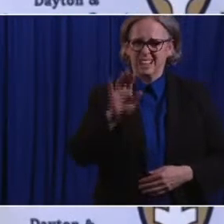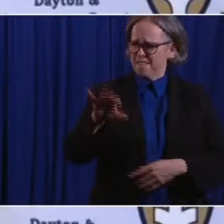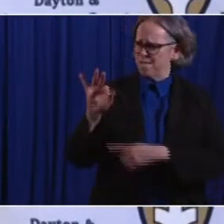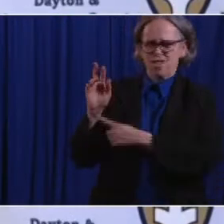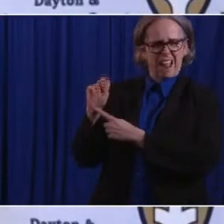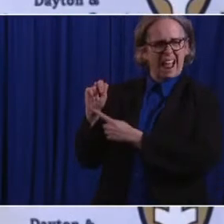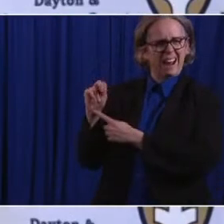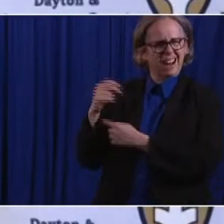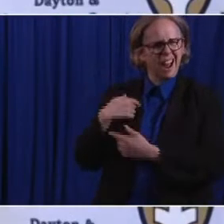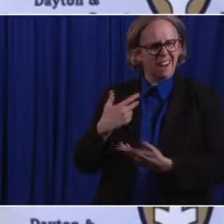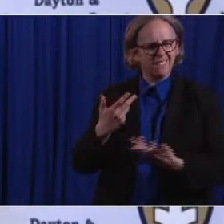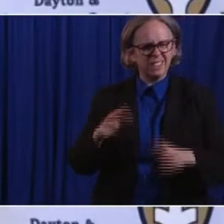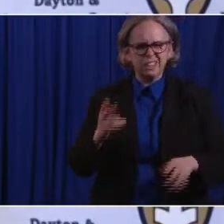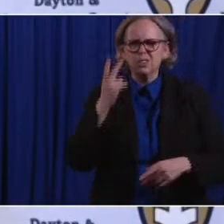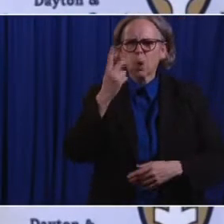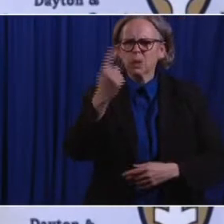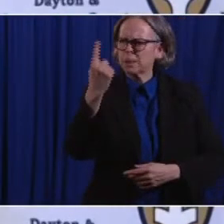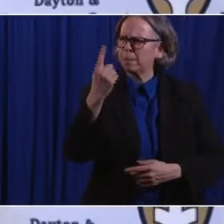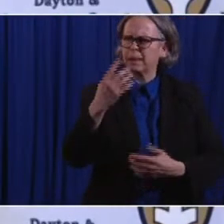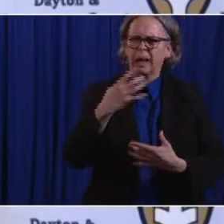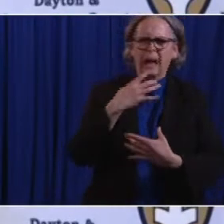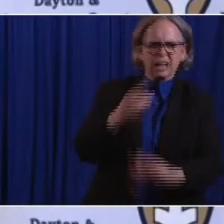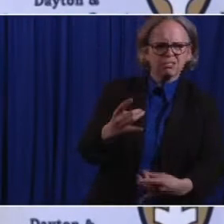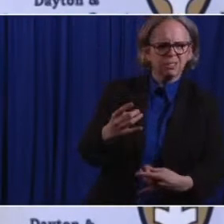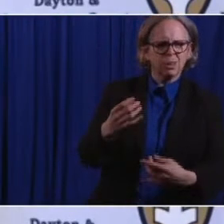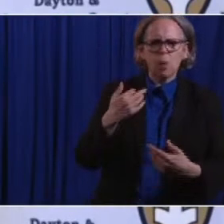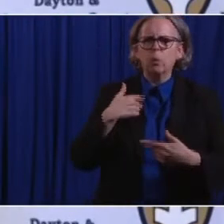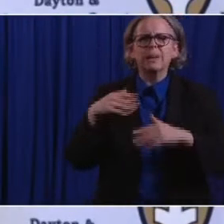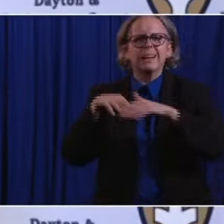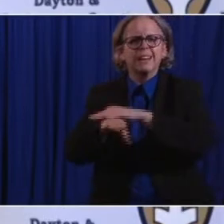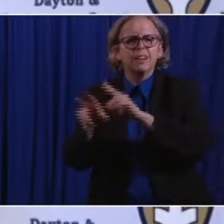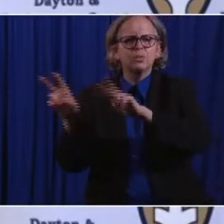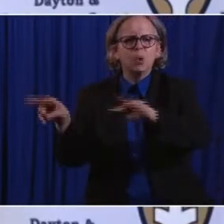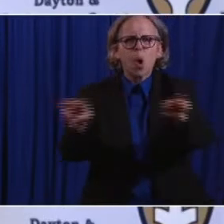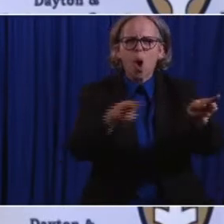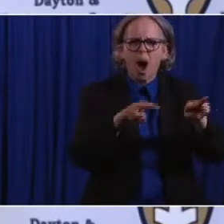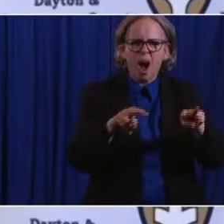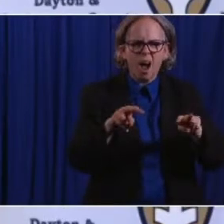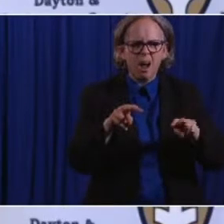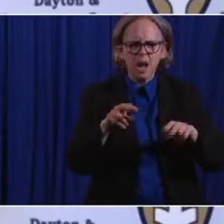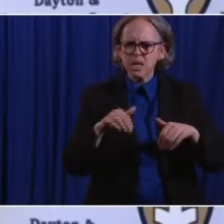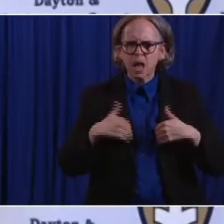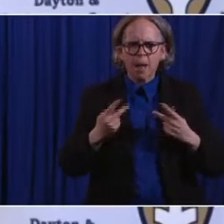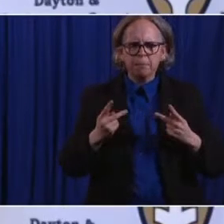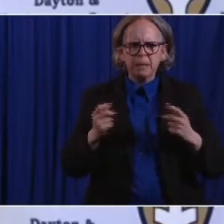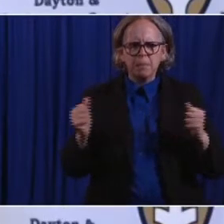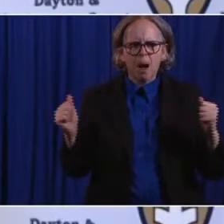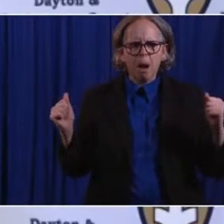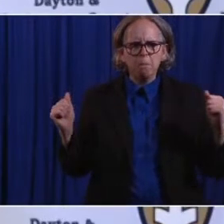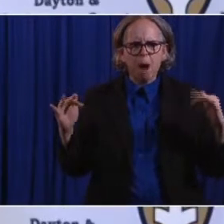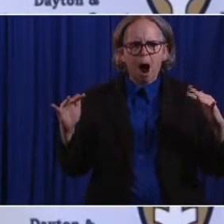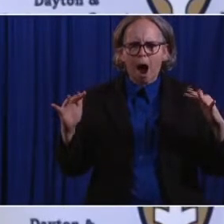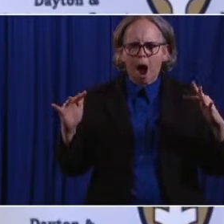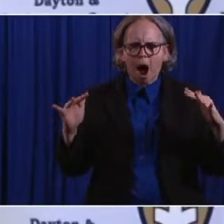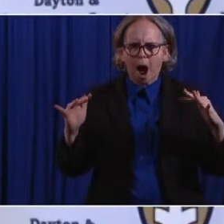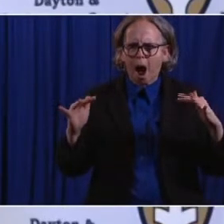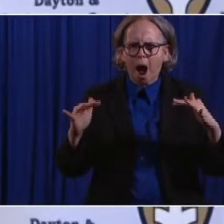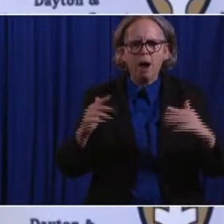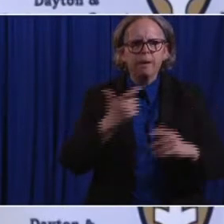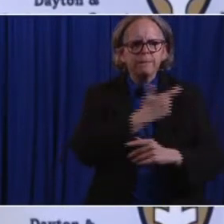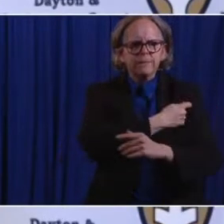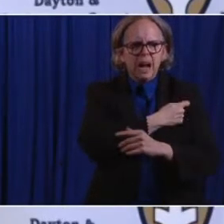convention center as we walked around, we saw a lot of young people. We saw college students.